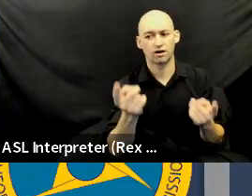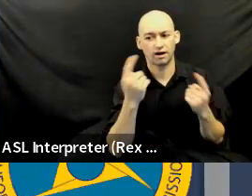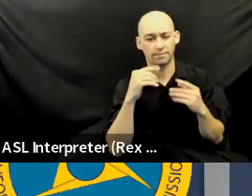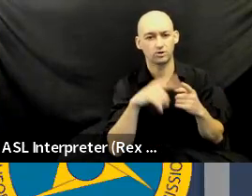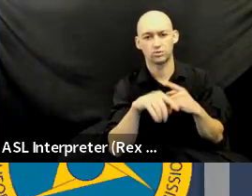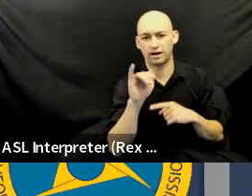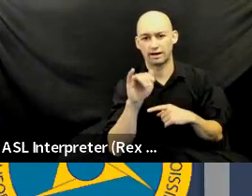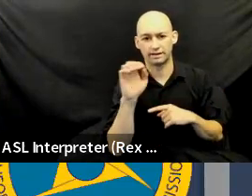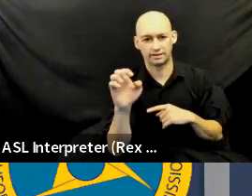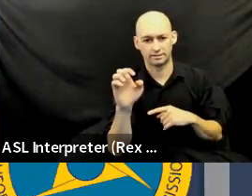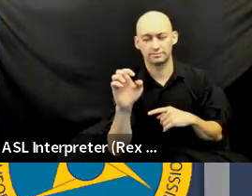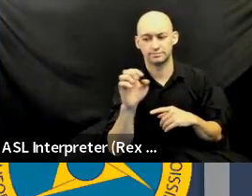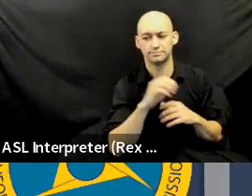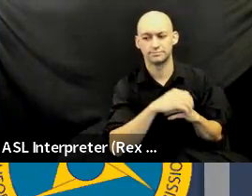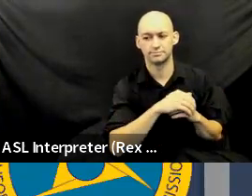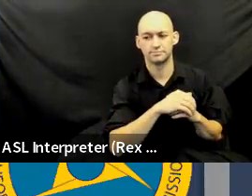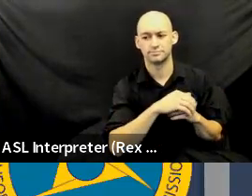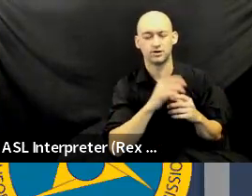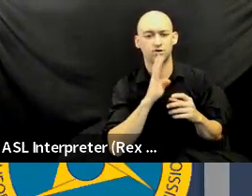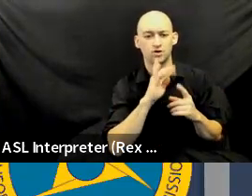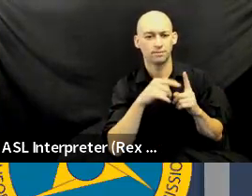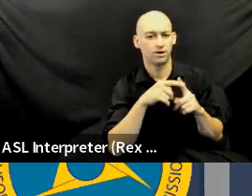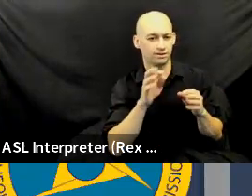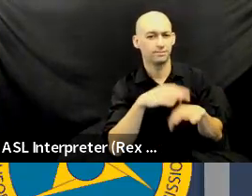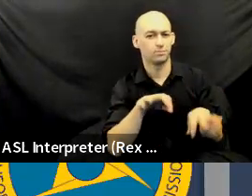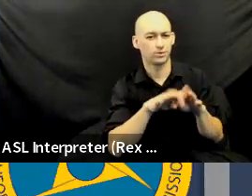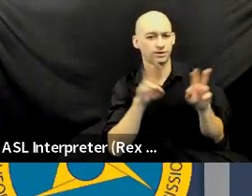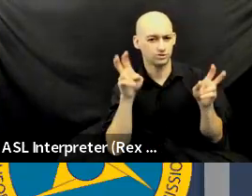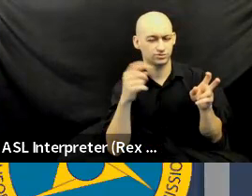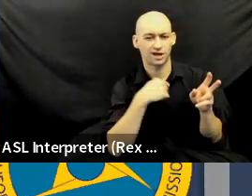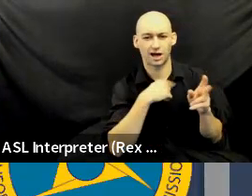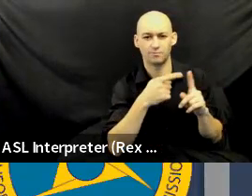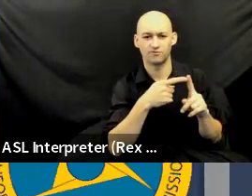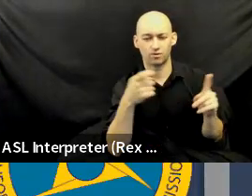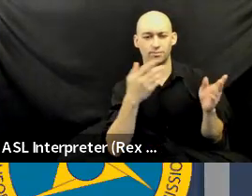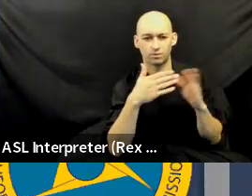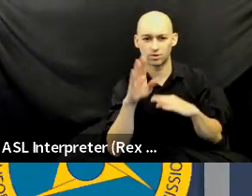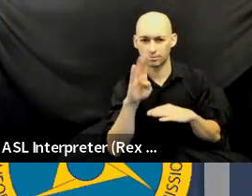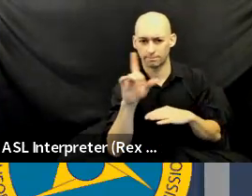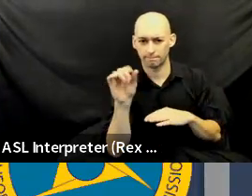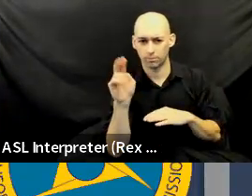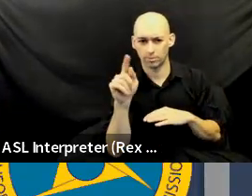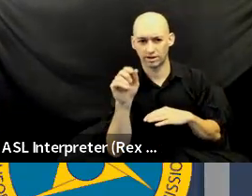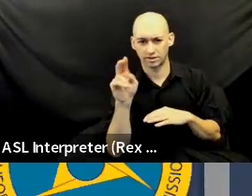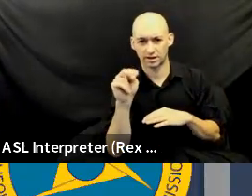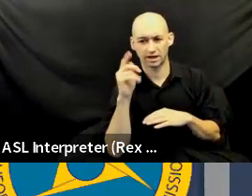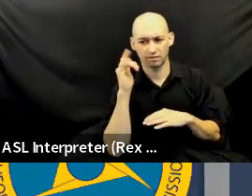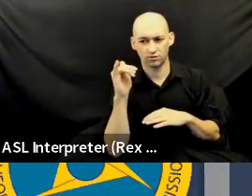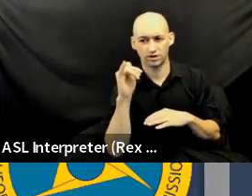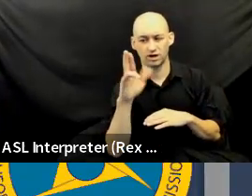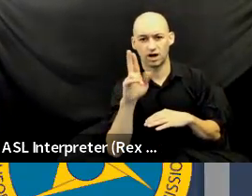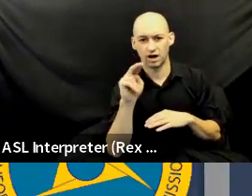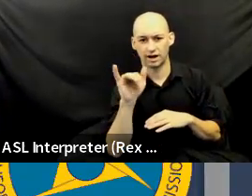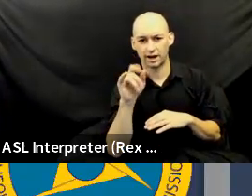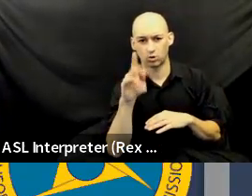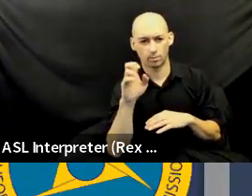IE and talking about these important issues. I am from the community of Bloomington, California, an unincorporated community